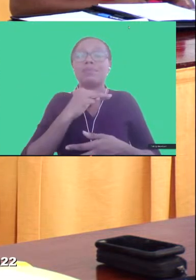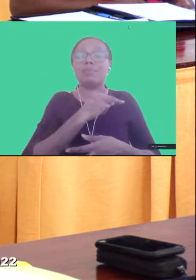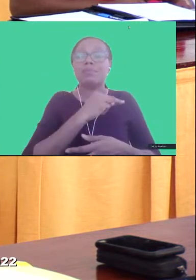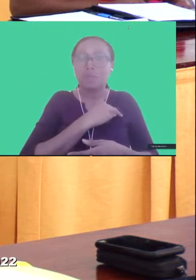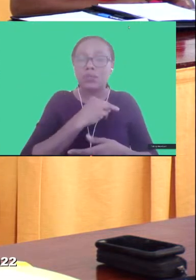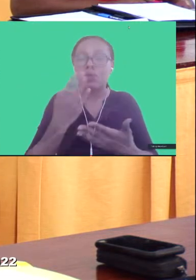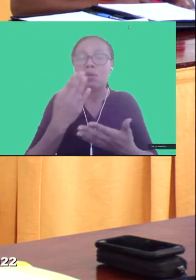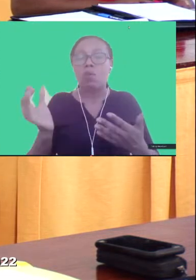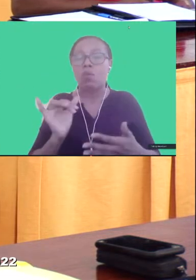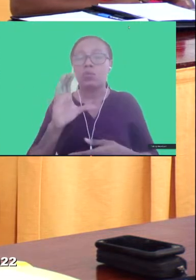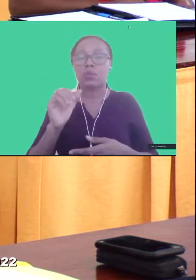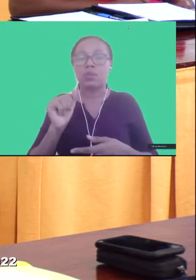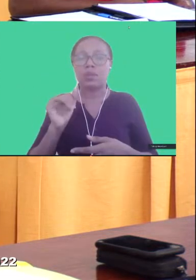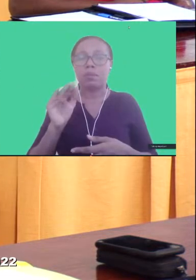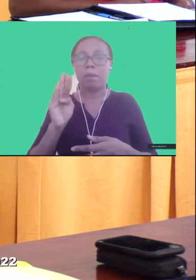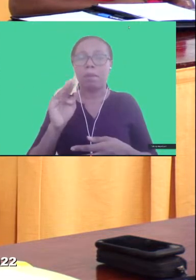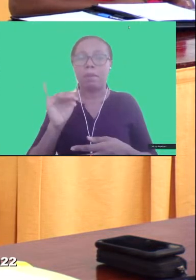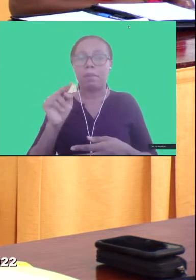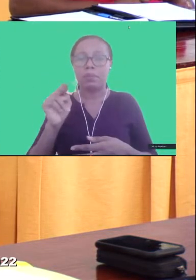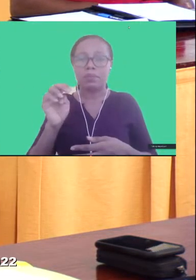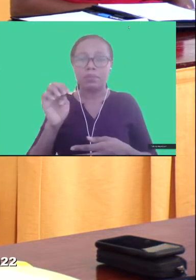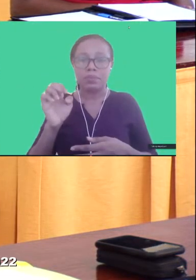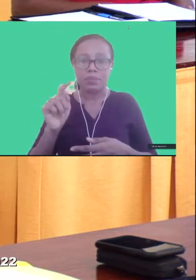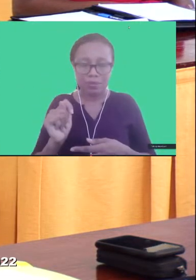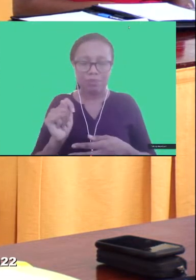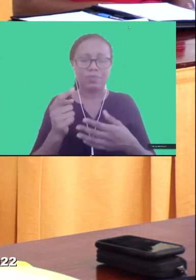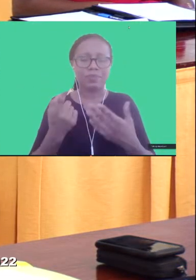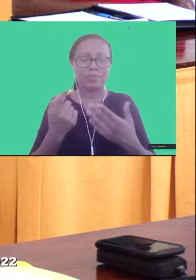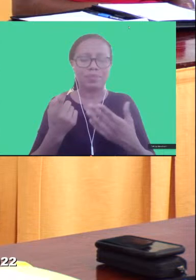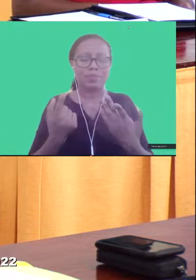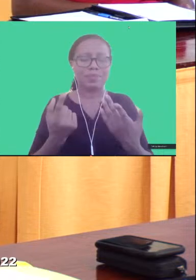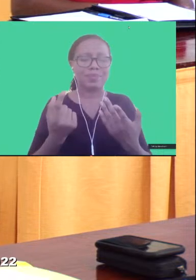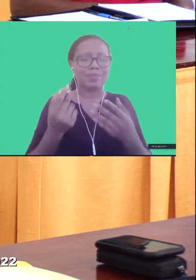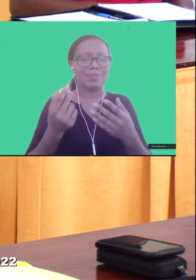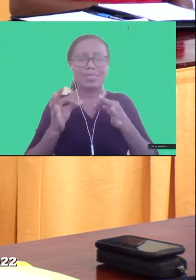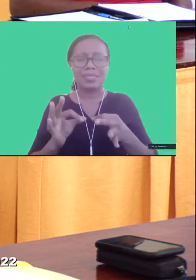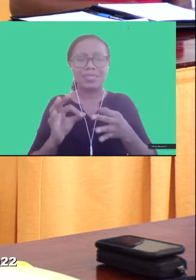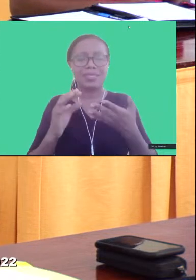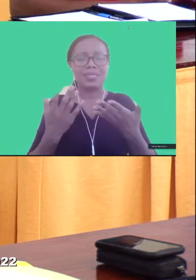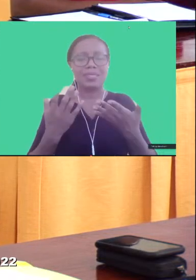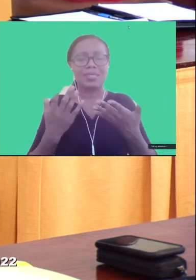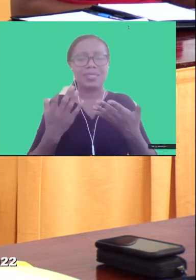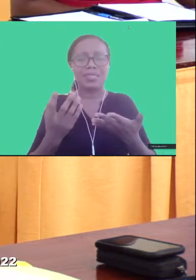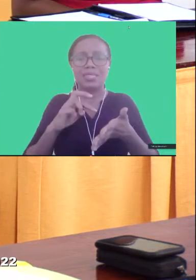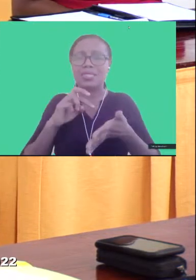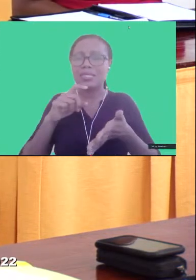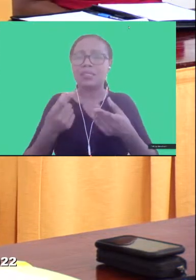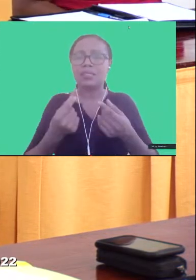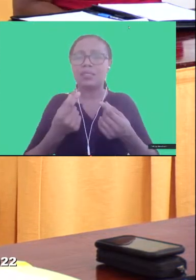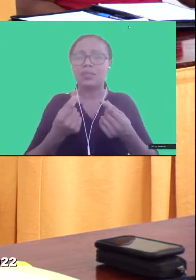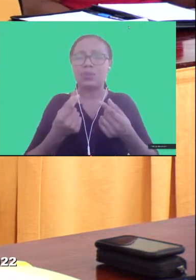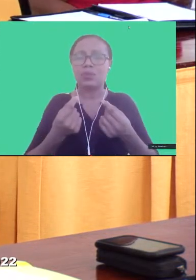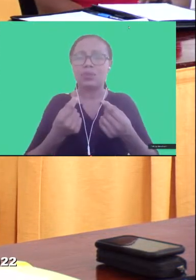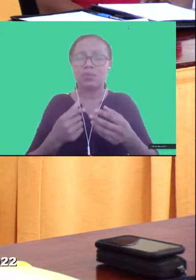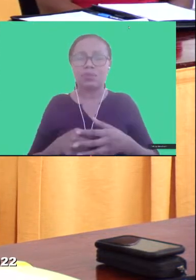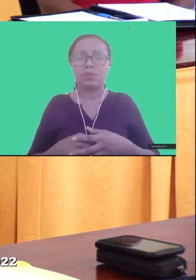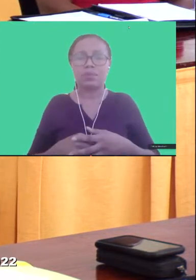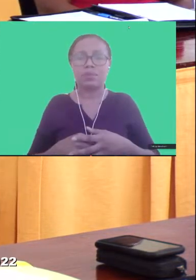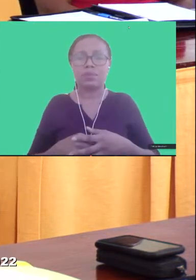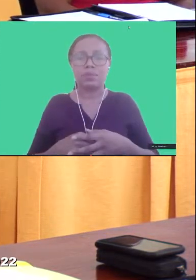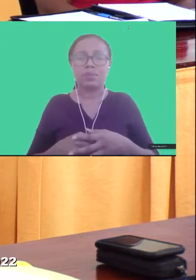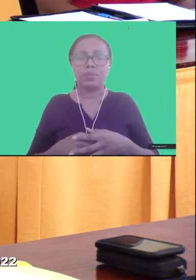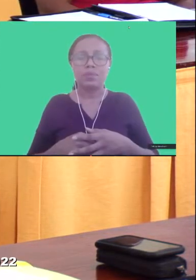give purpose and meaning to this ideal of making vending